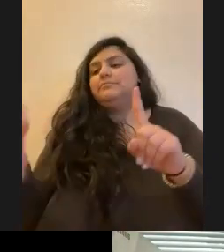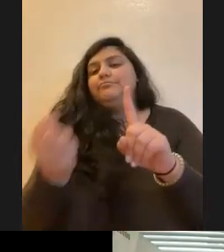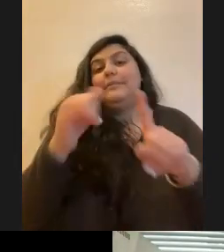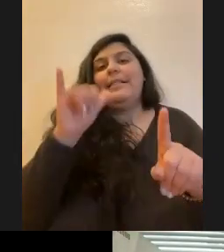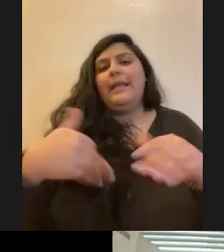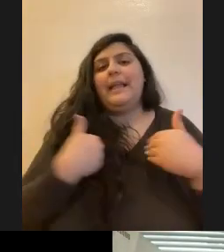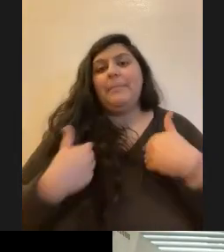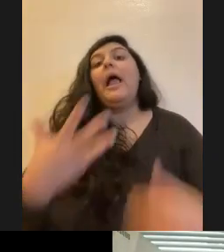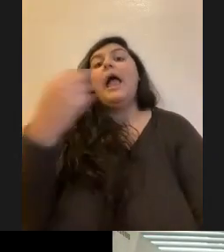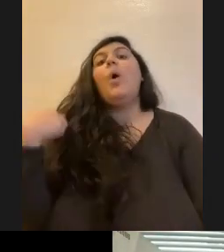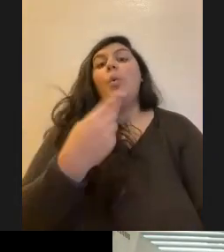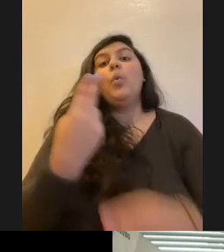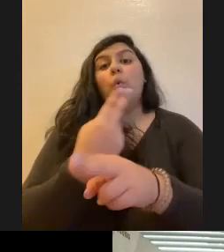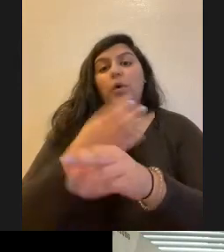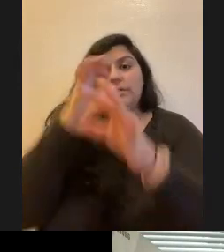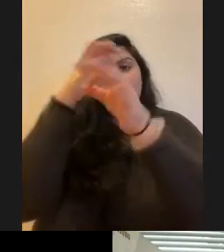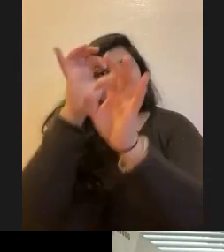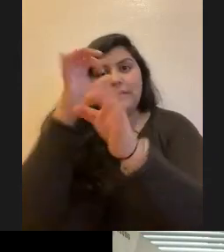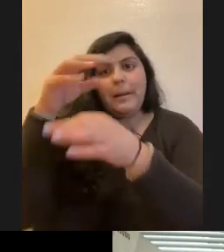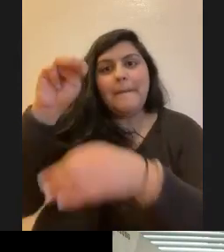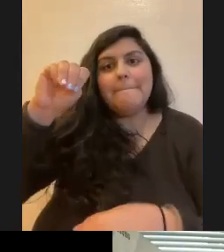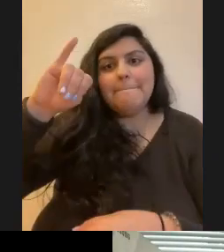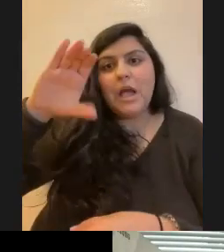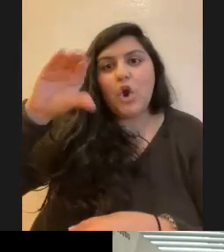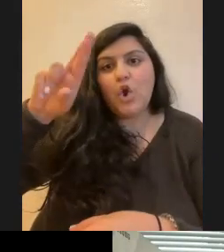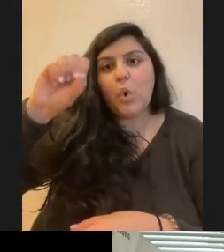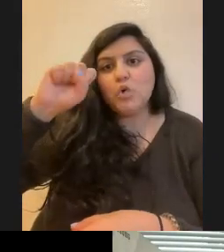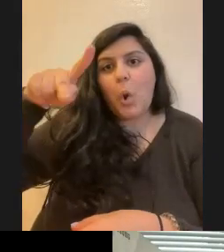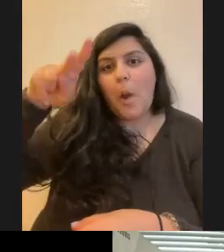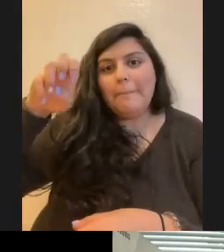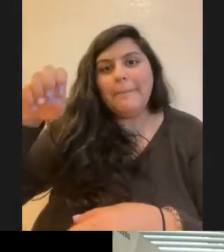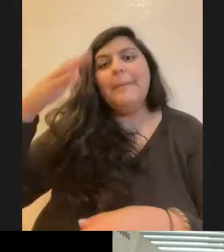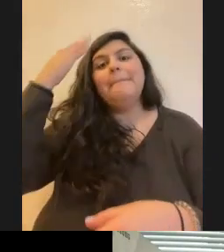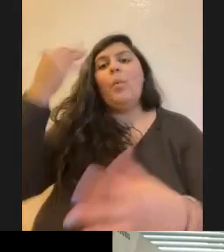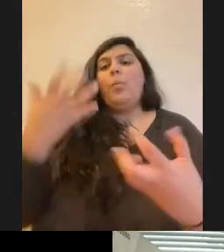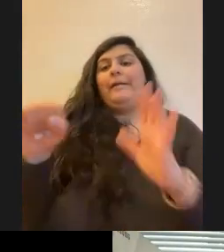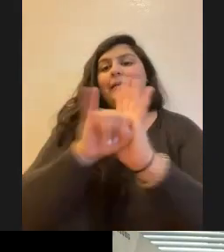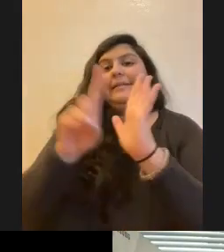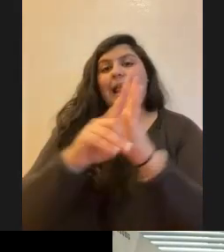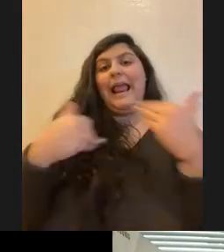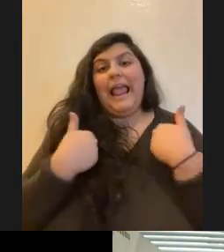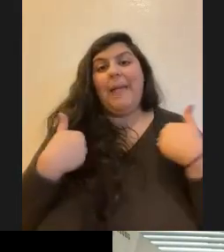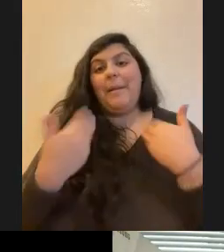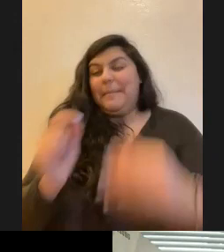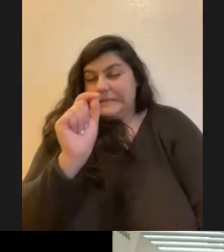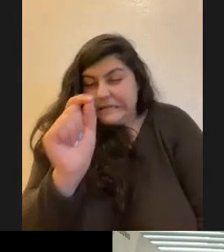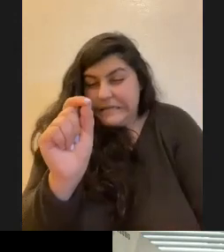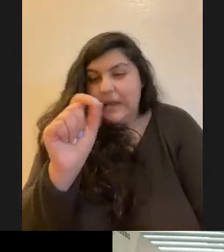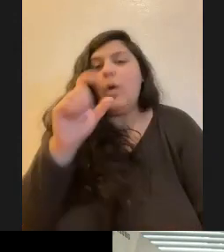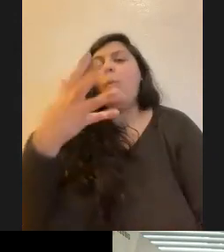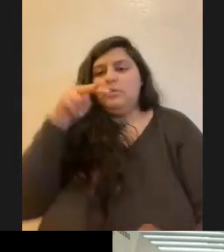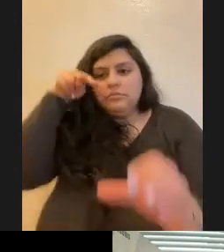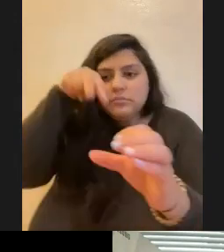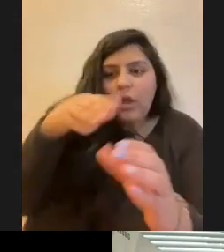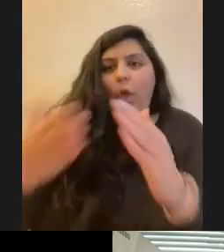then we use microscopes a lot, is because we want to, when we're identifying animals, we might have to take a closer look at them. So